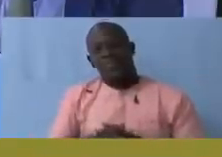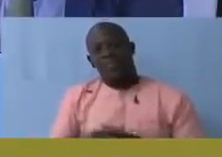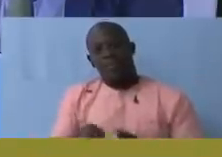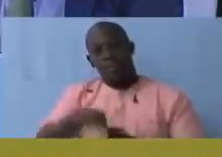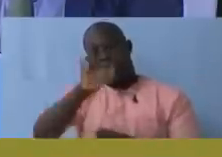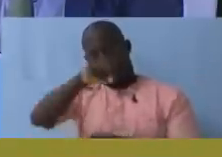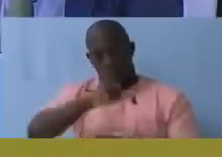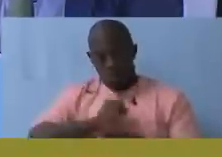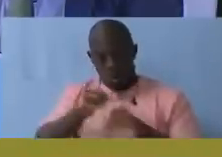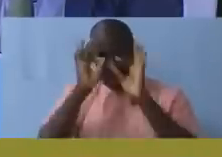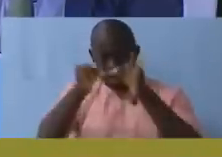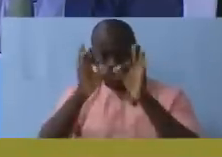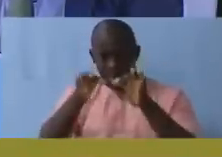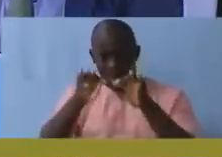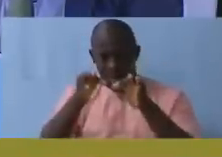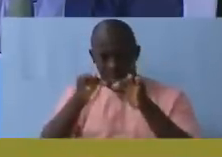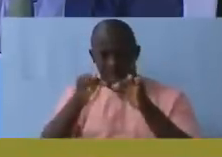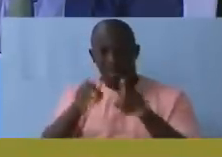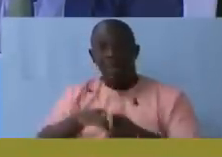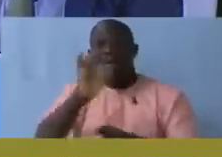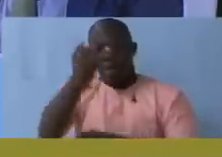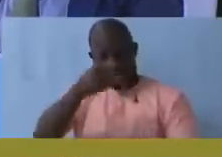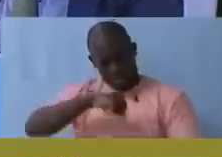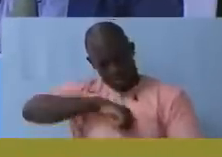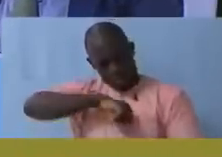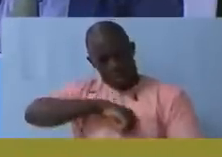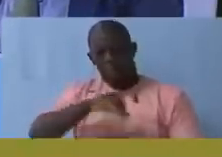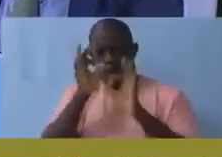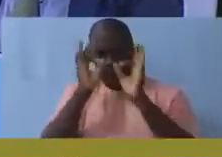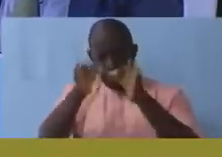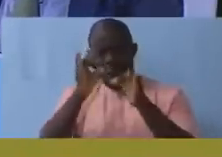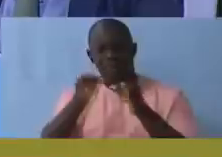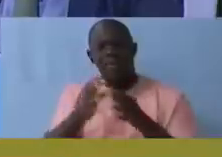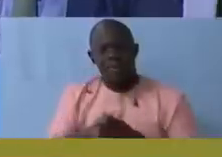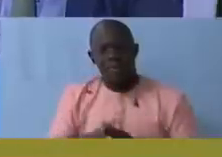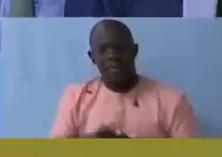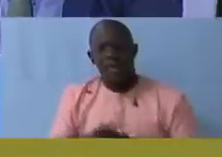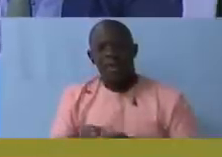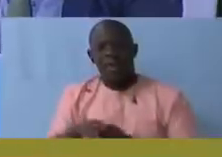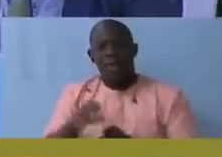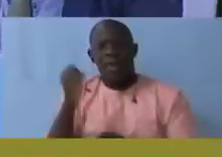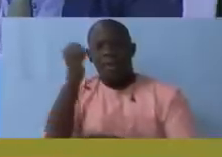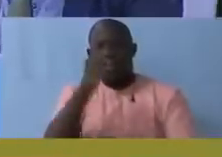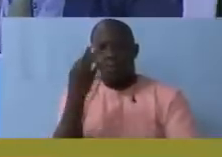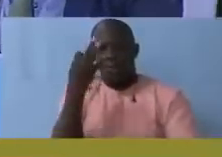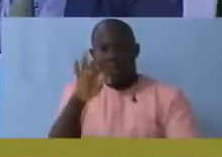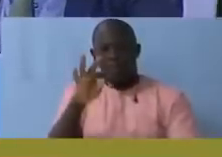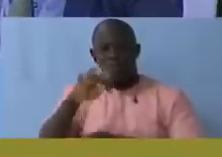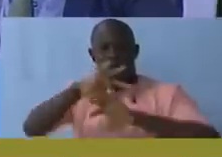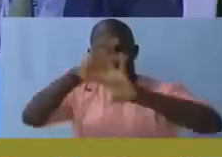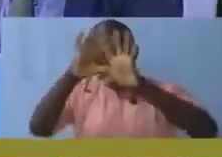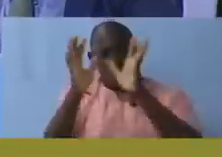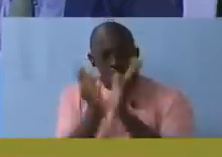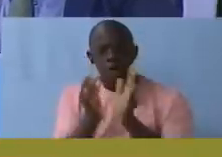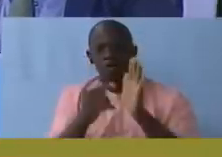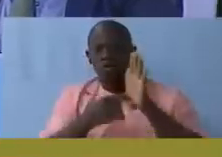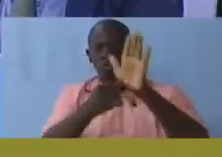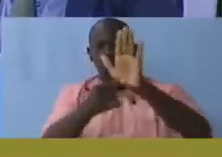That's your testimony. That's my testimony, because if they were all came negative as he